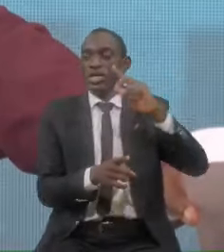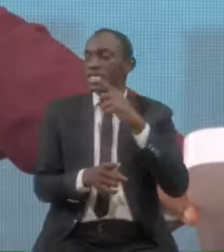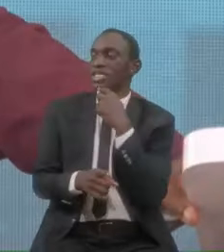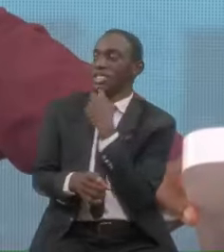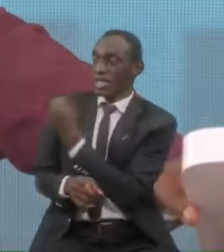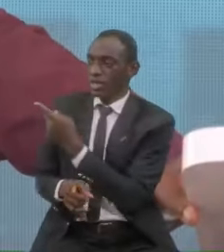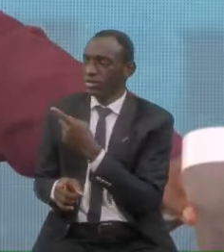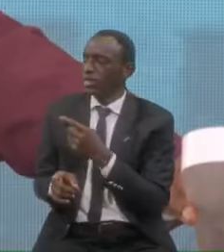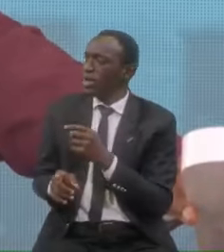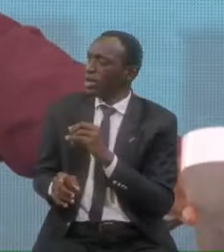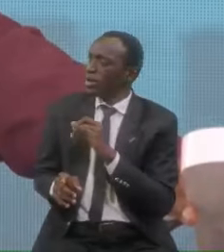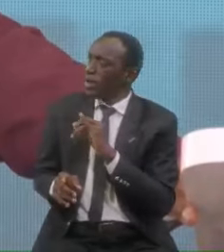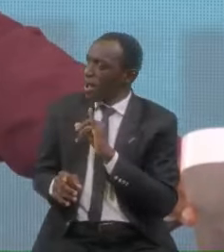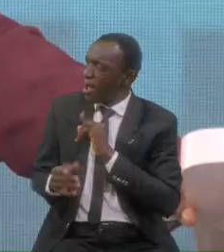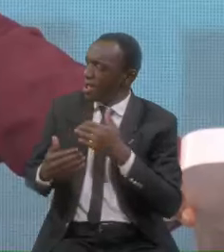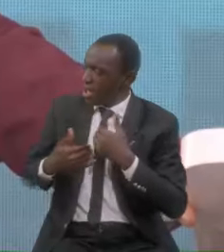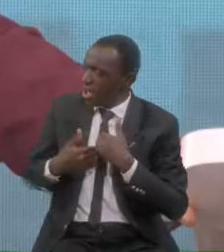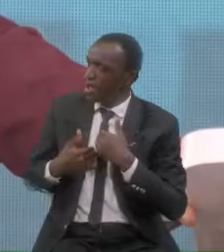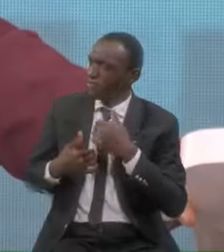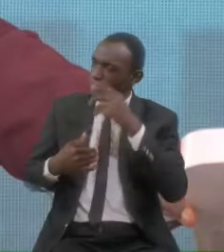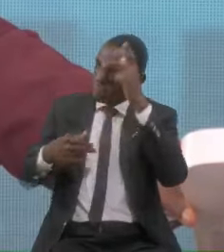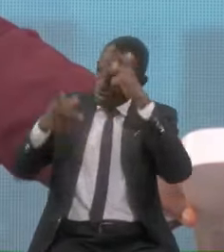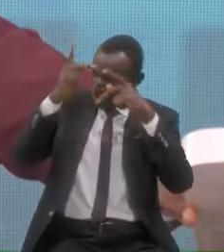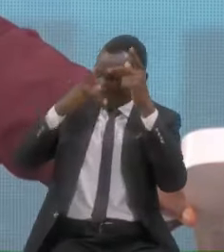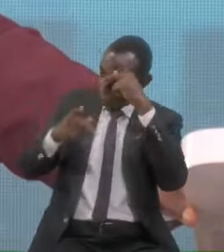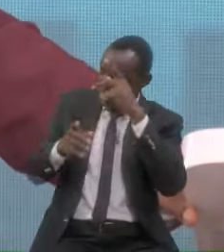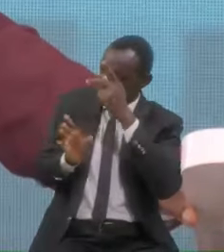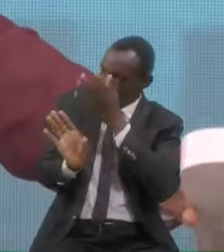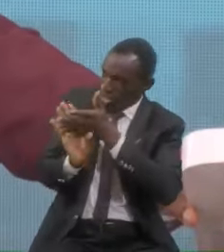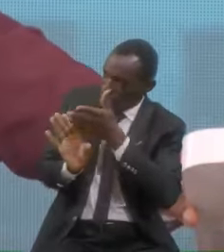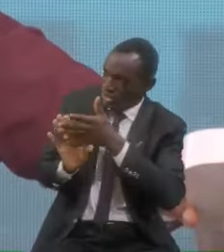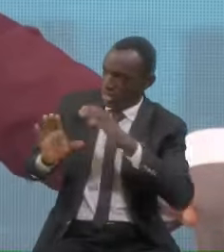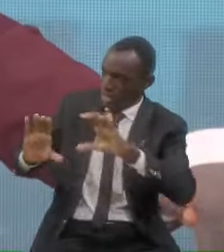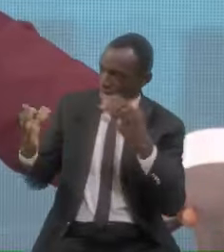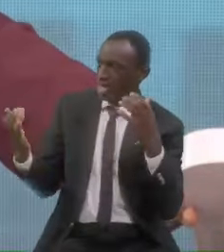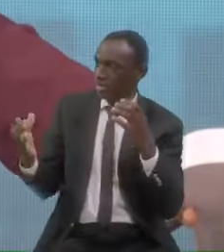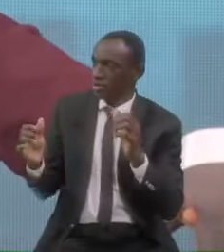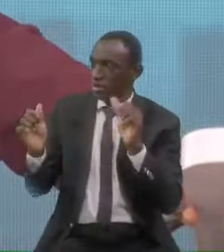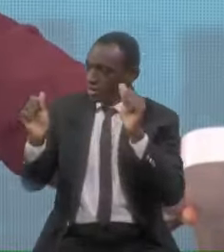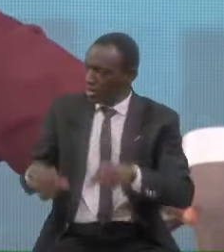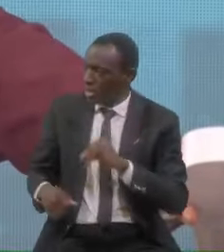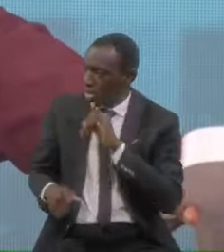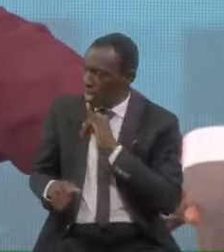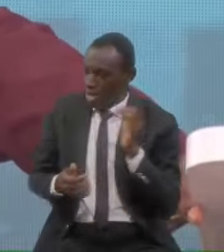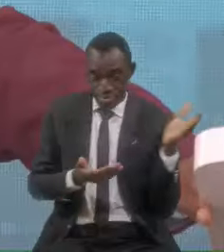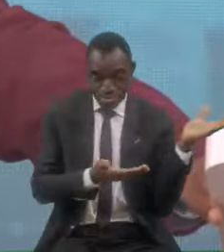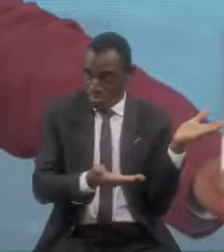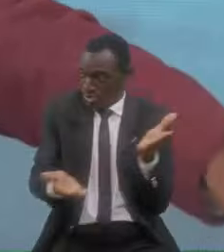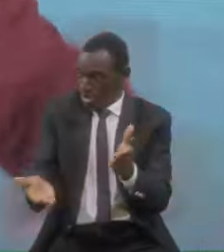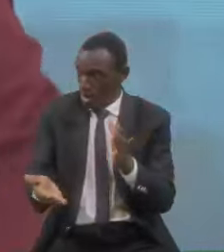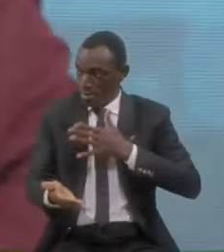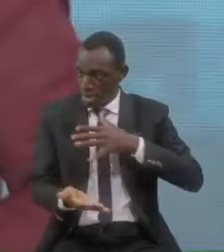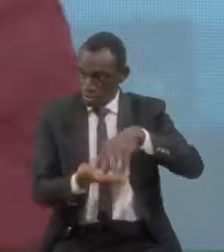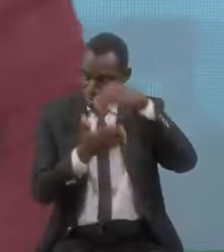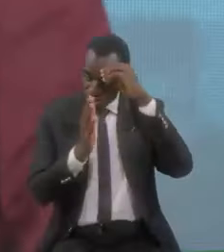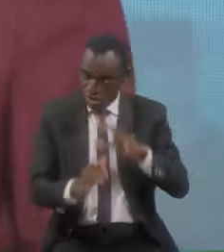have philosophy, psychology class. Can I bring them together in my class